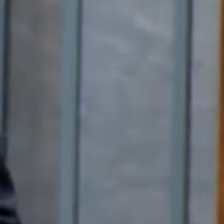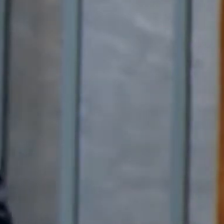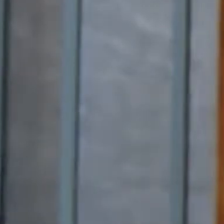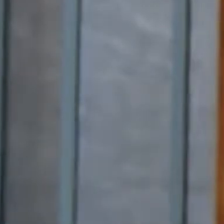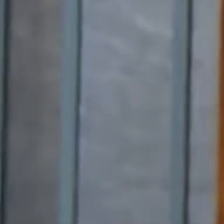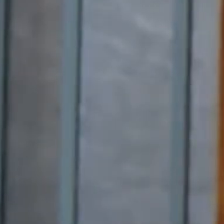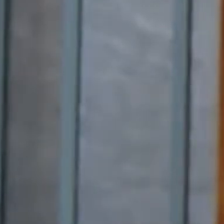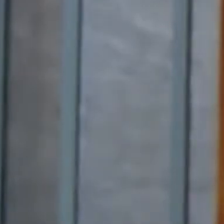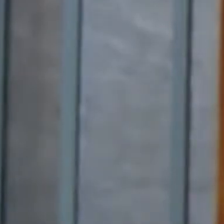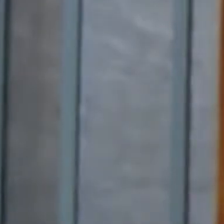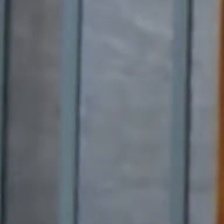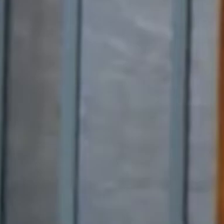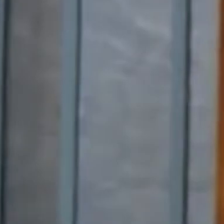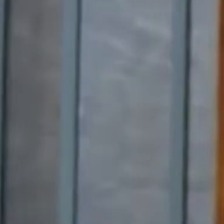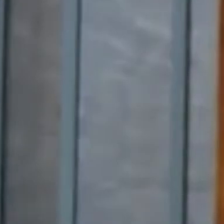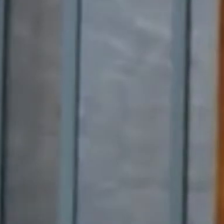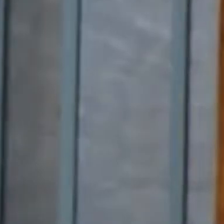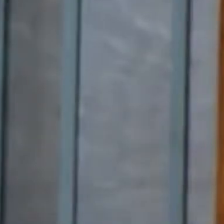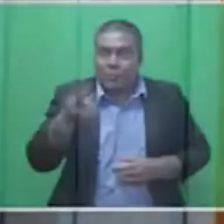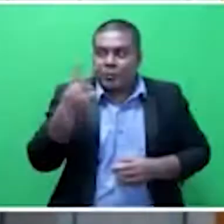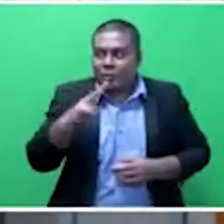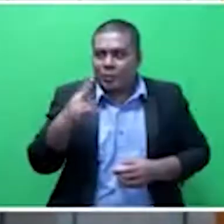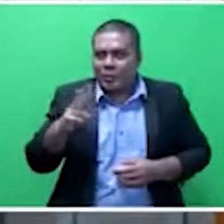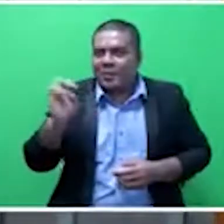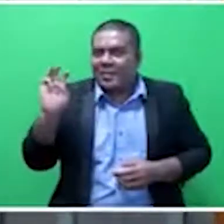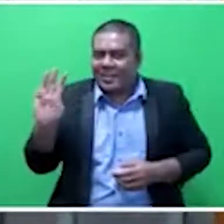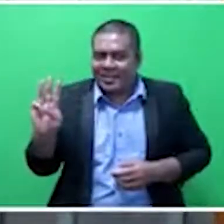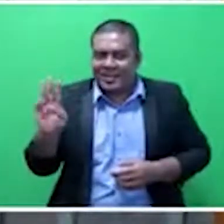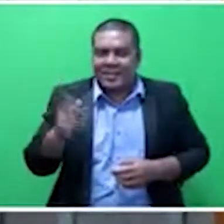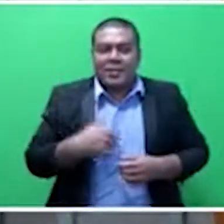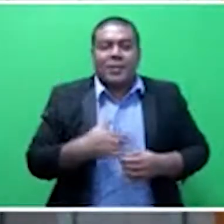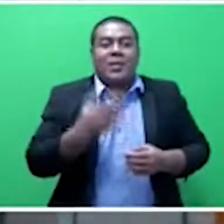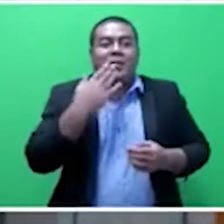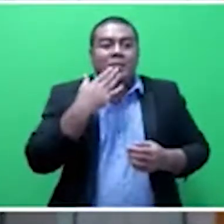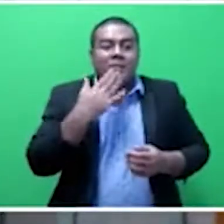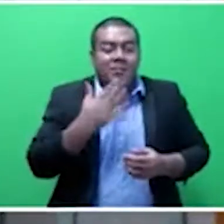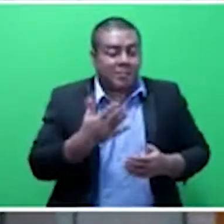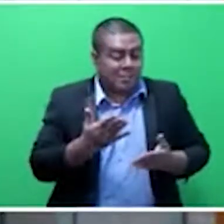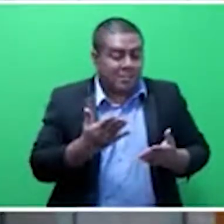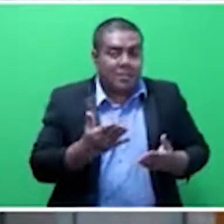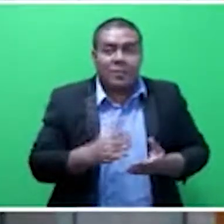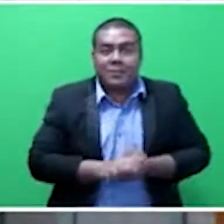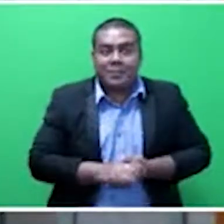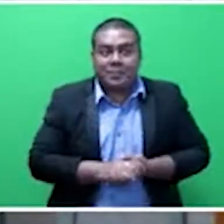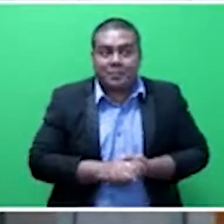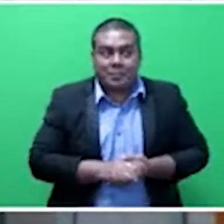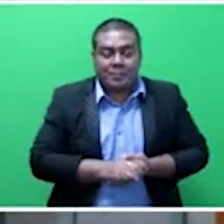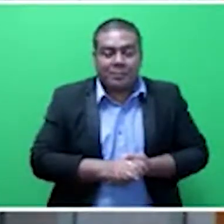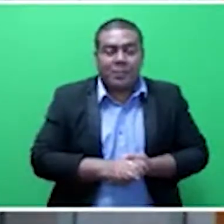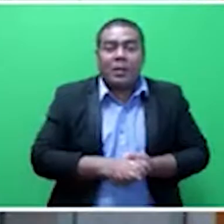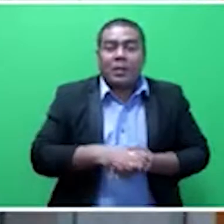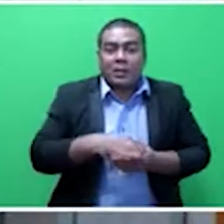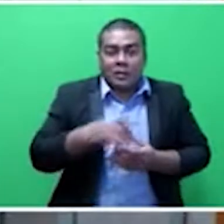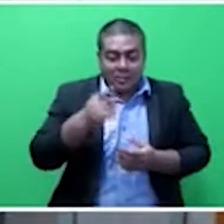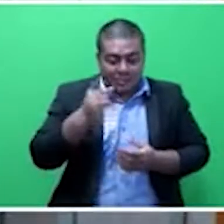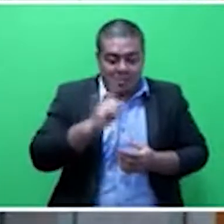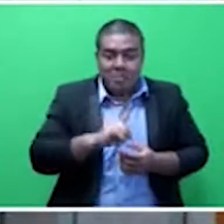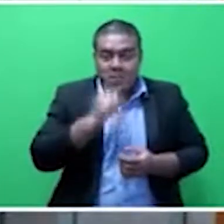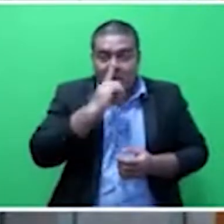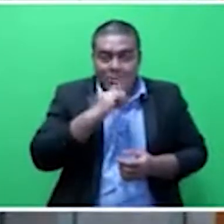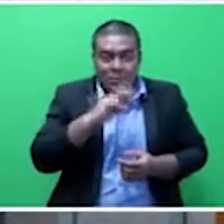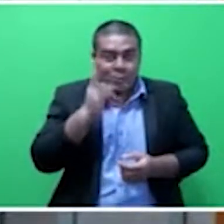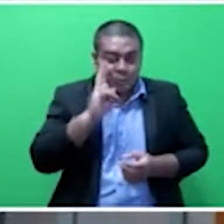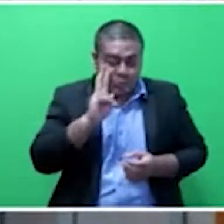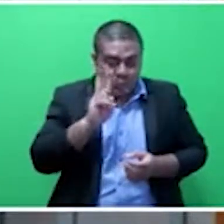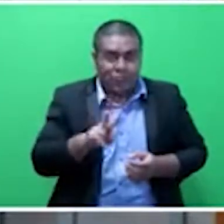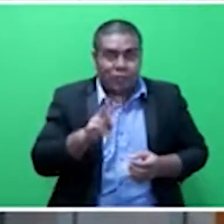2022-2023. Greetings and very good afternoon to my fellow Fijians present here today at home and those listening via